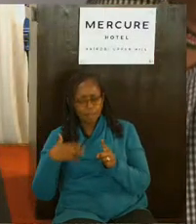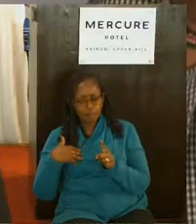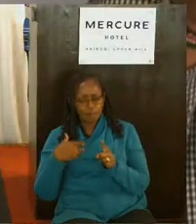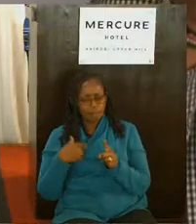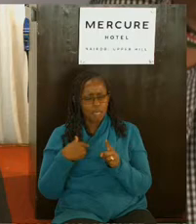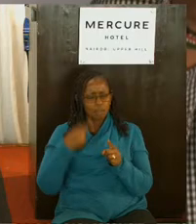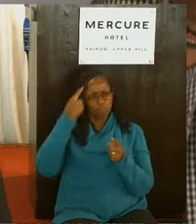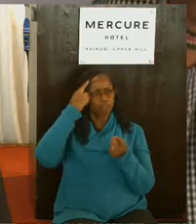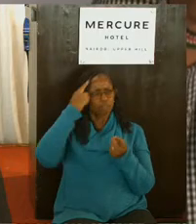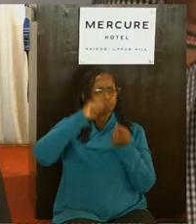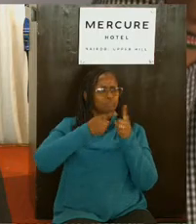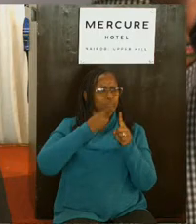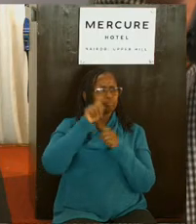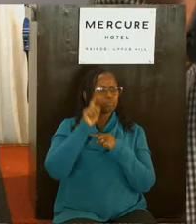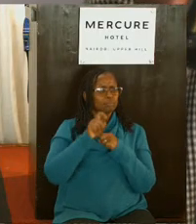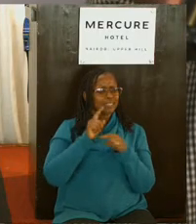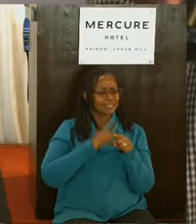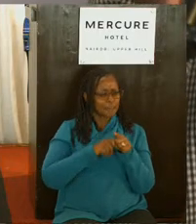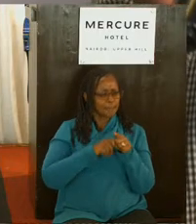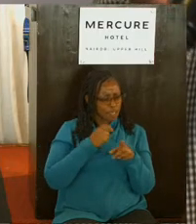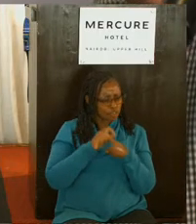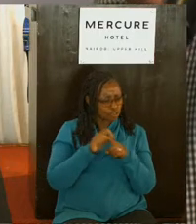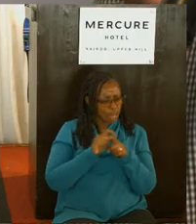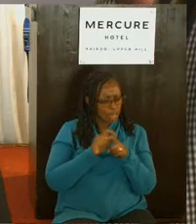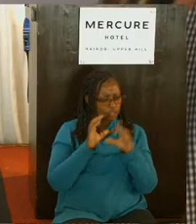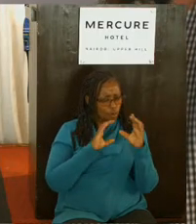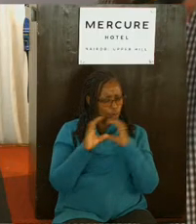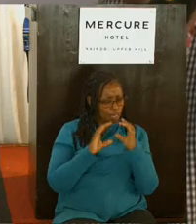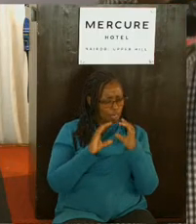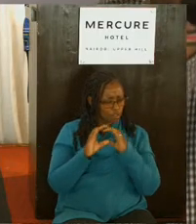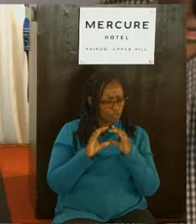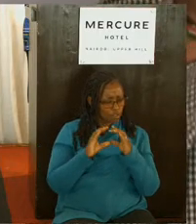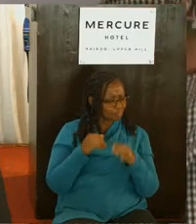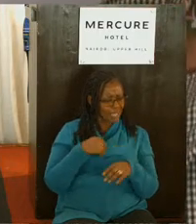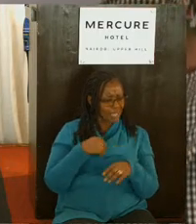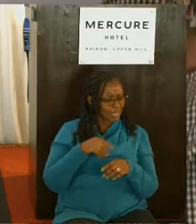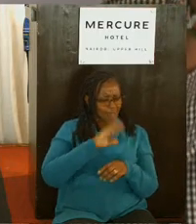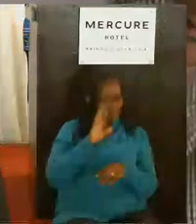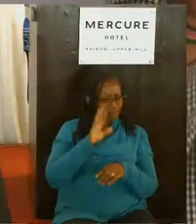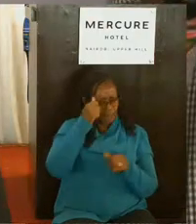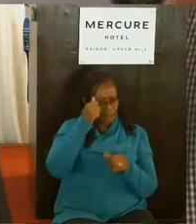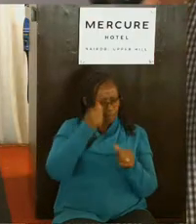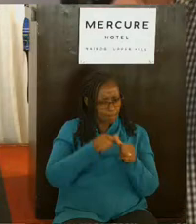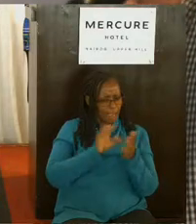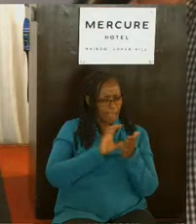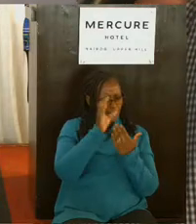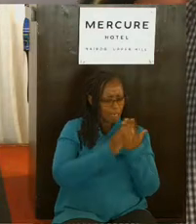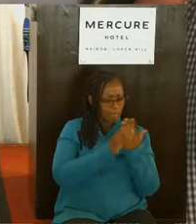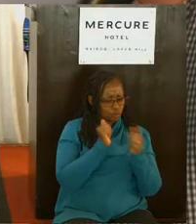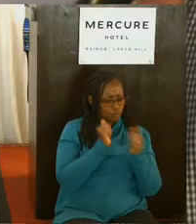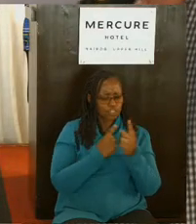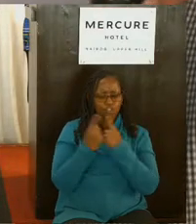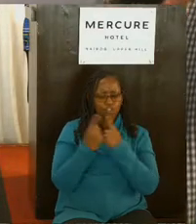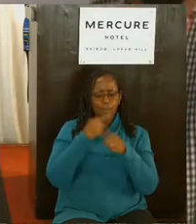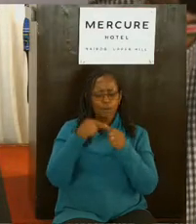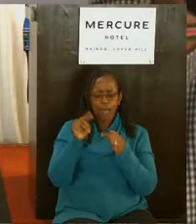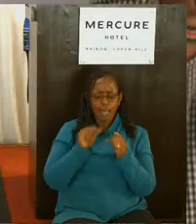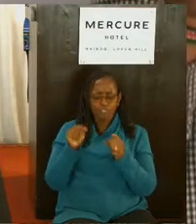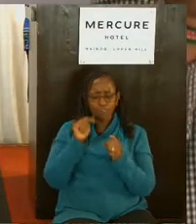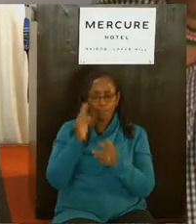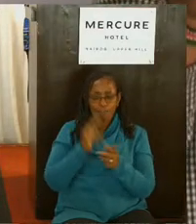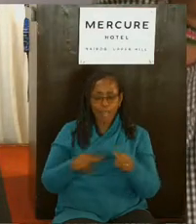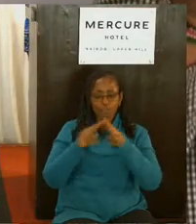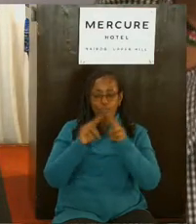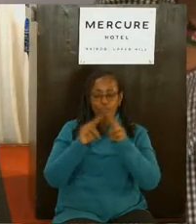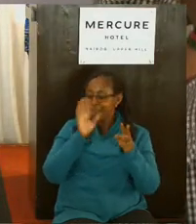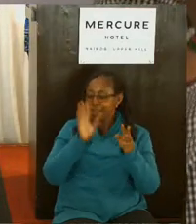went through my training in Communications I didn't I don't remember having a curriculum that talked about National values we didn't discuss